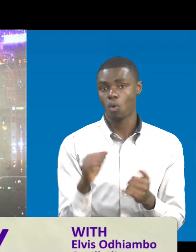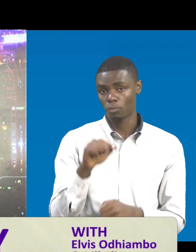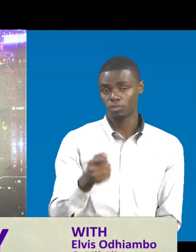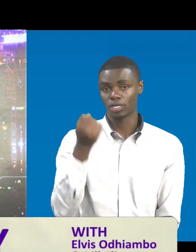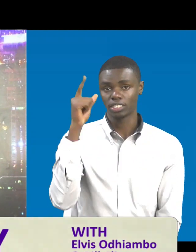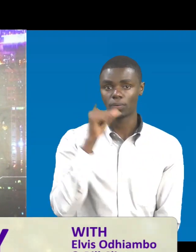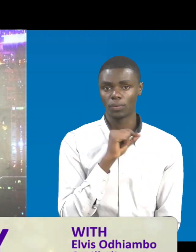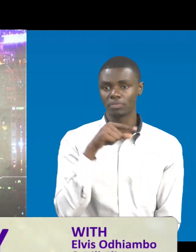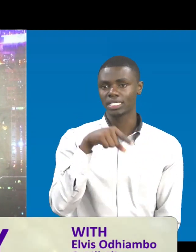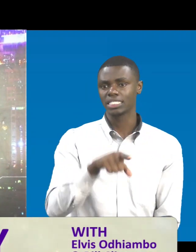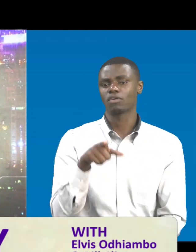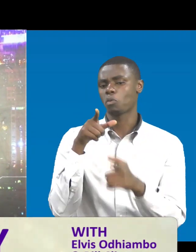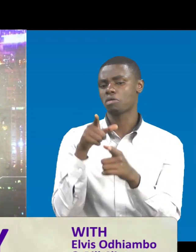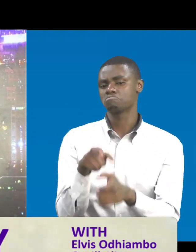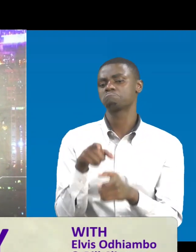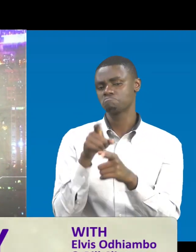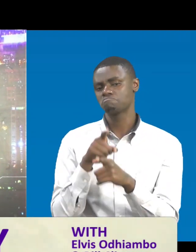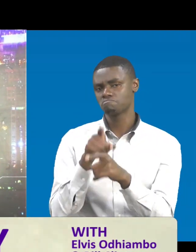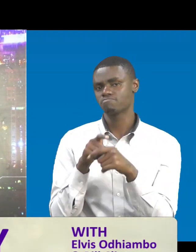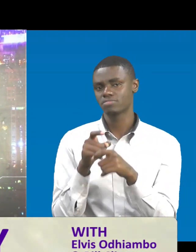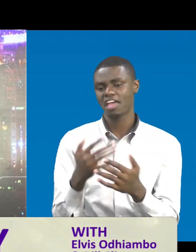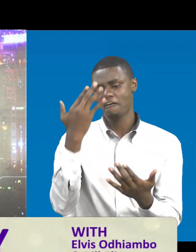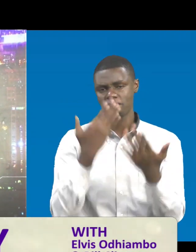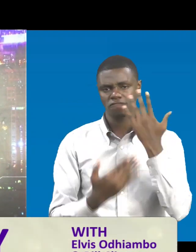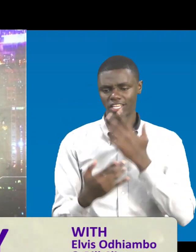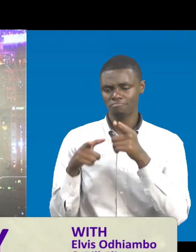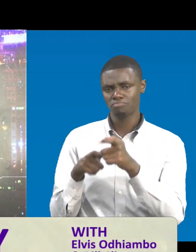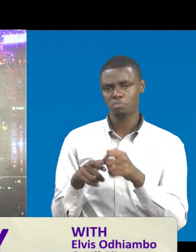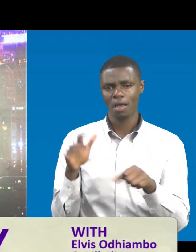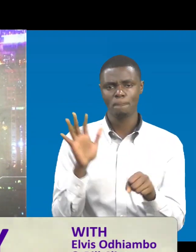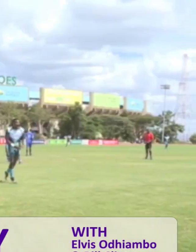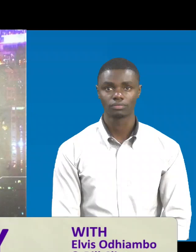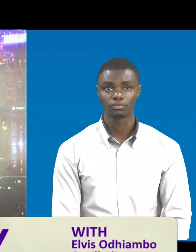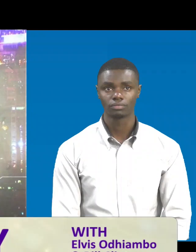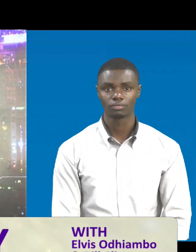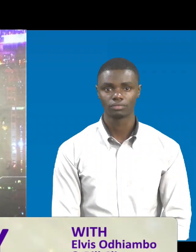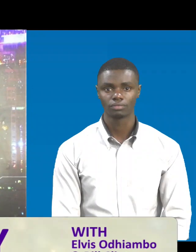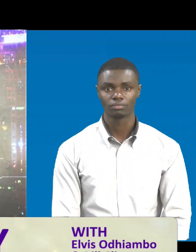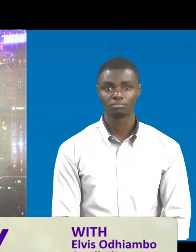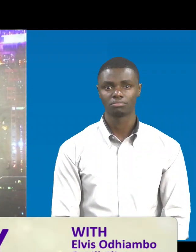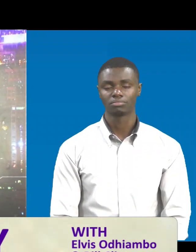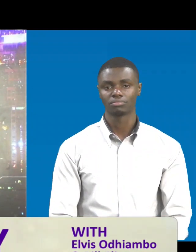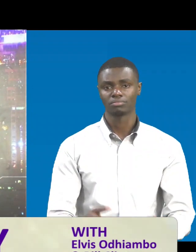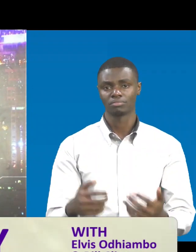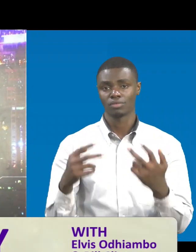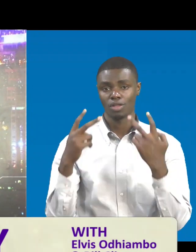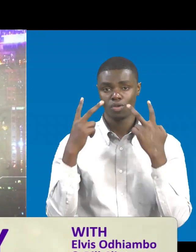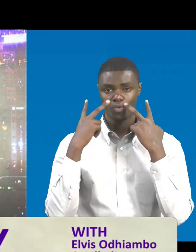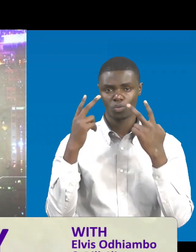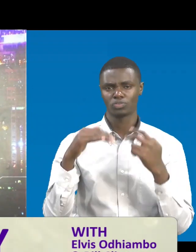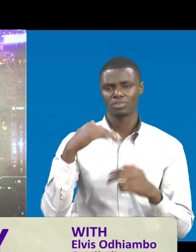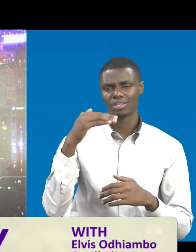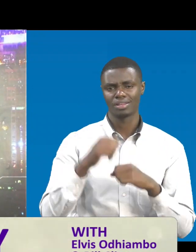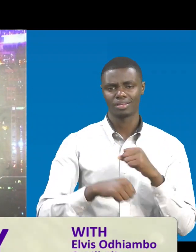why they are being, he's facing a lot of criticism so far. Now, watch out for next week's